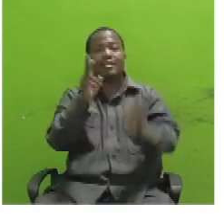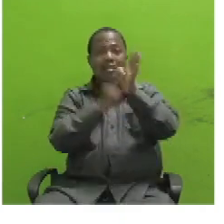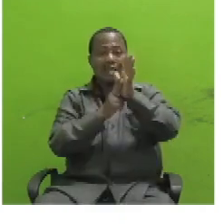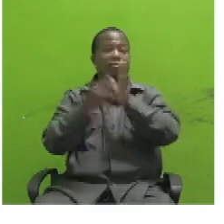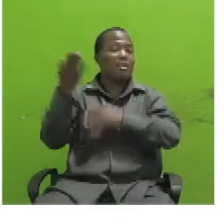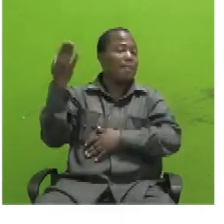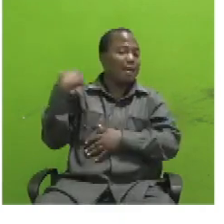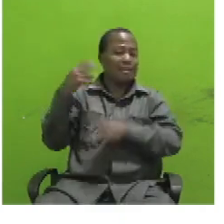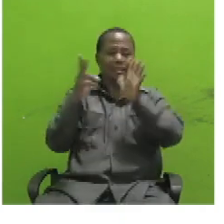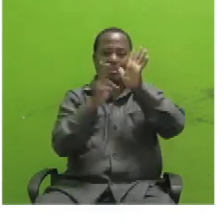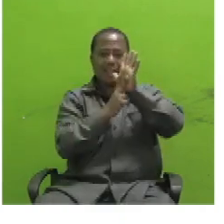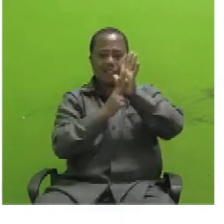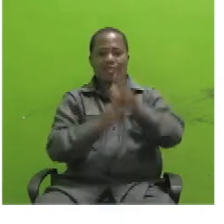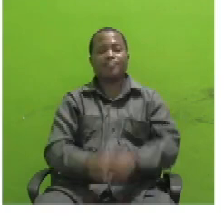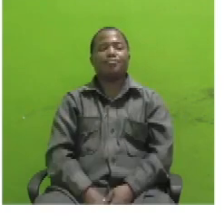7:07.